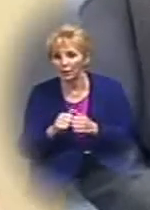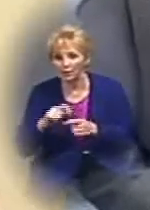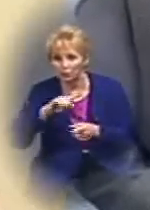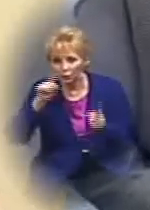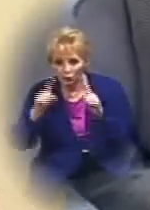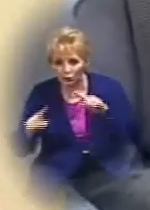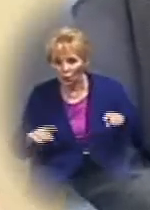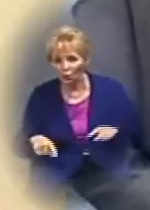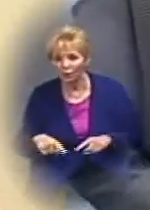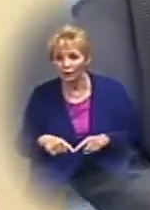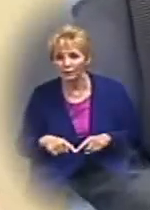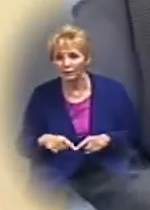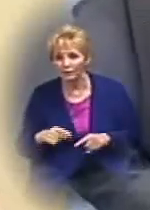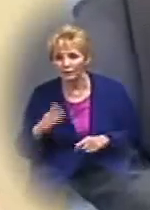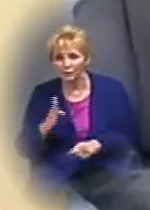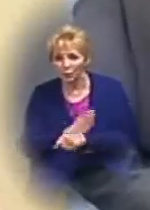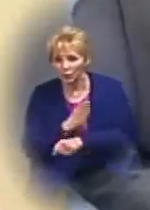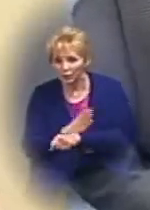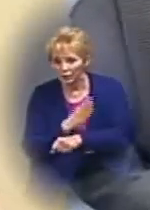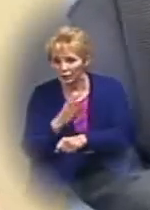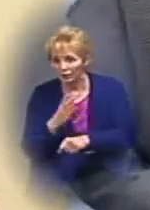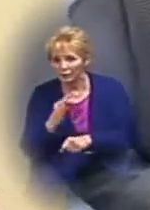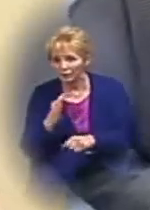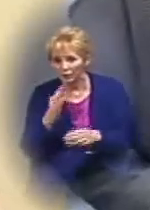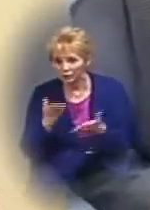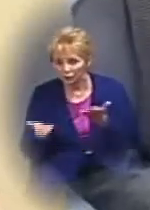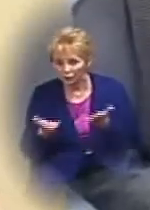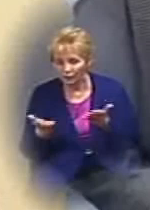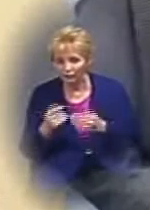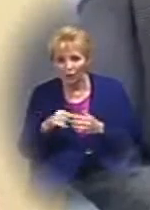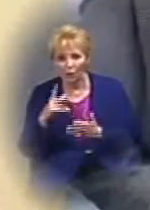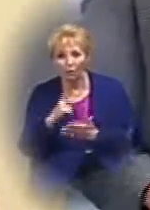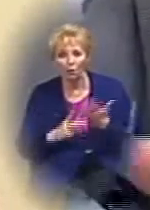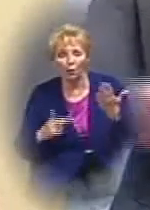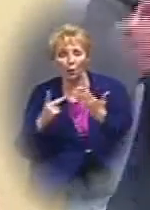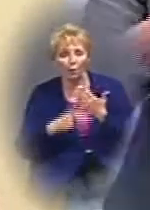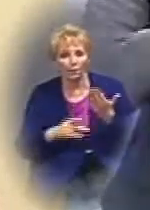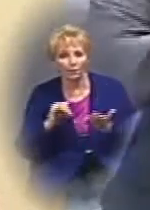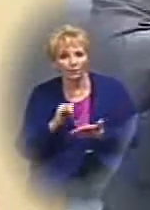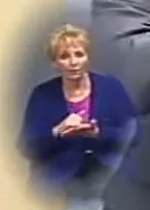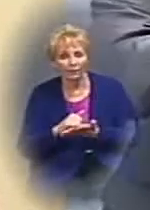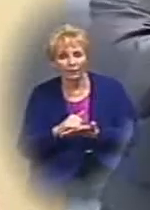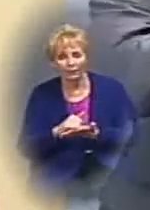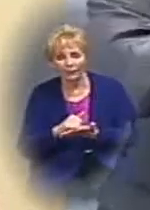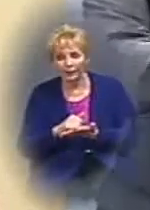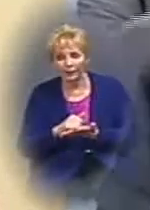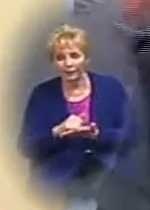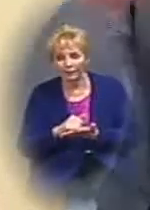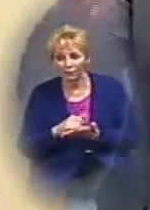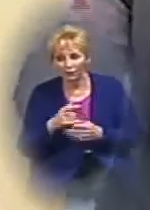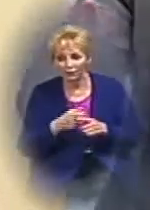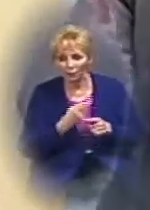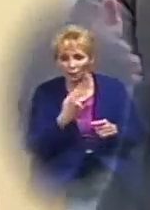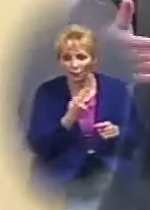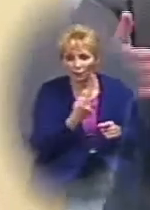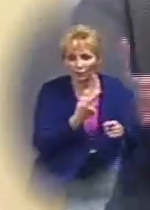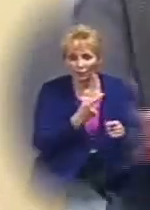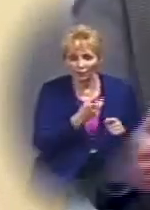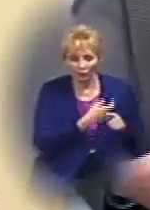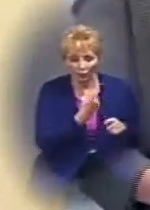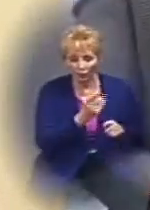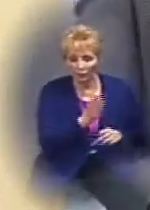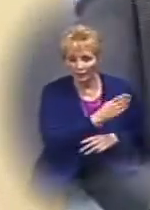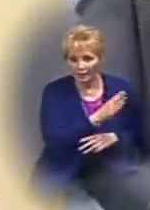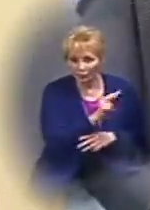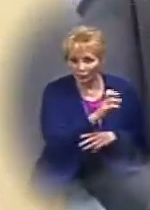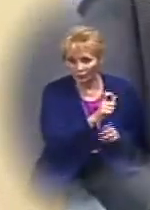storms, restoration of service. We have a program that ships crews from one side of the state to the other in order